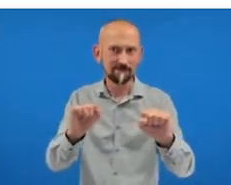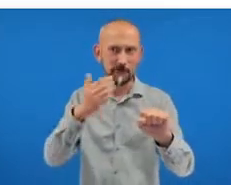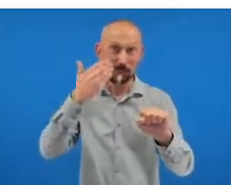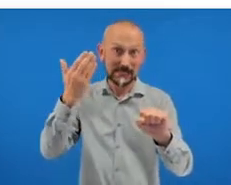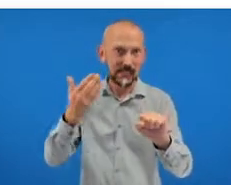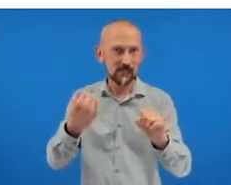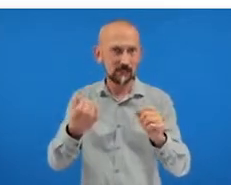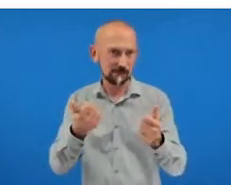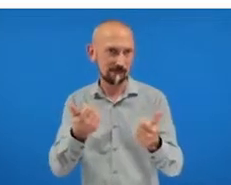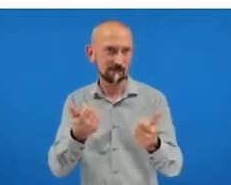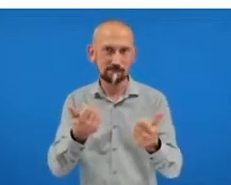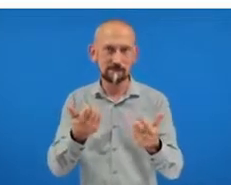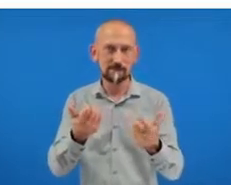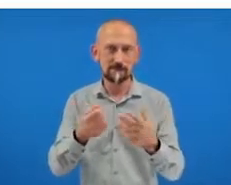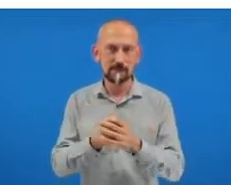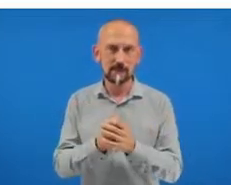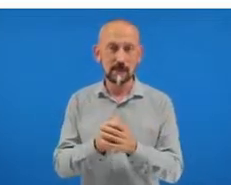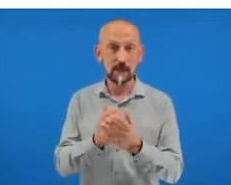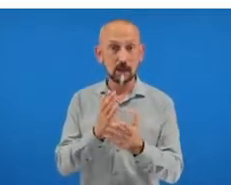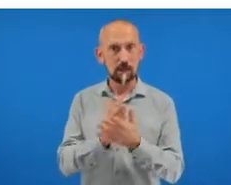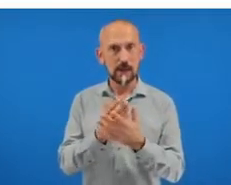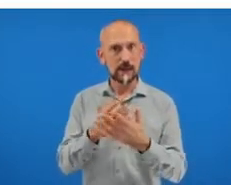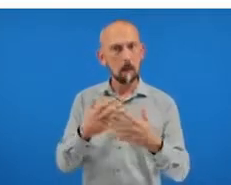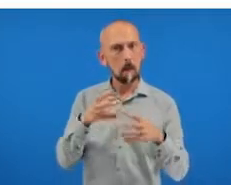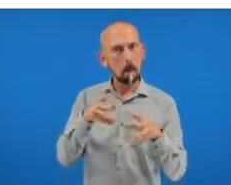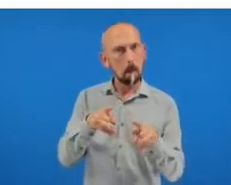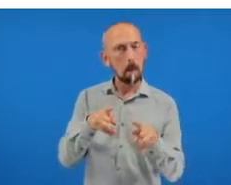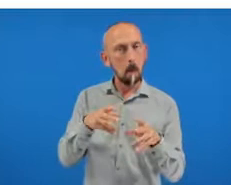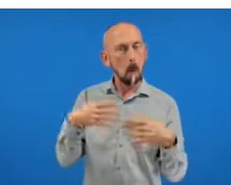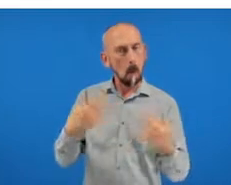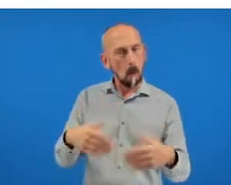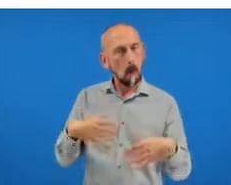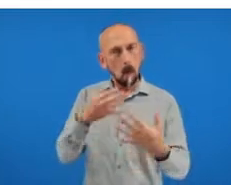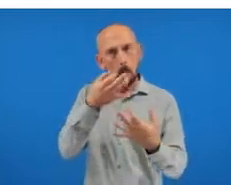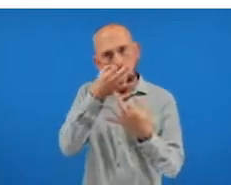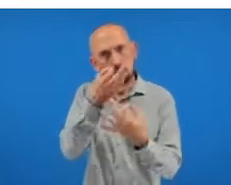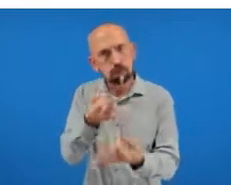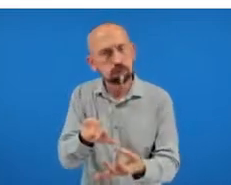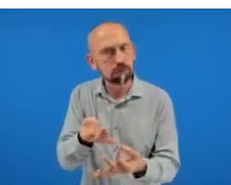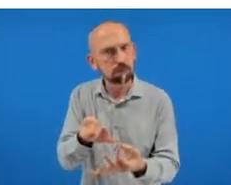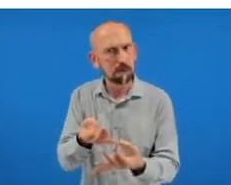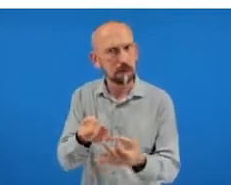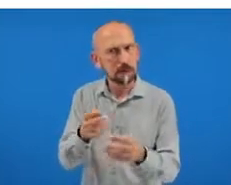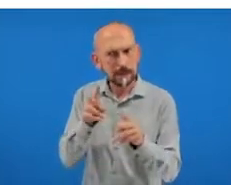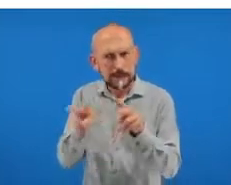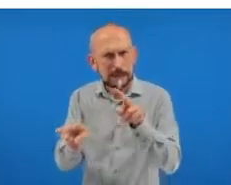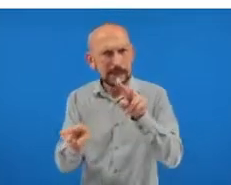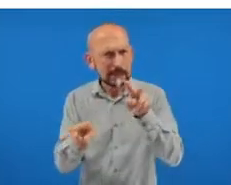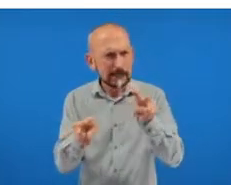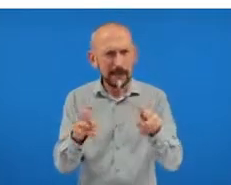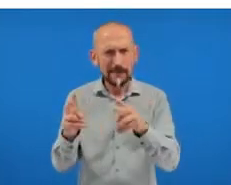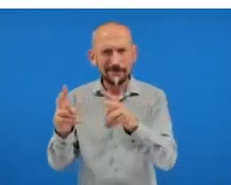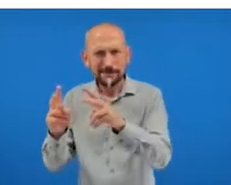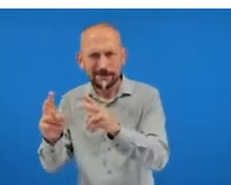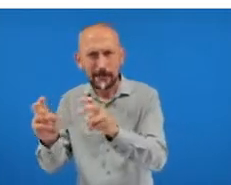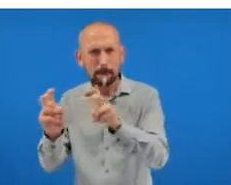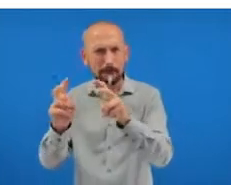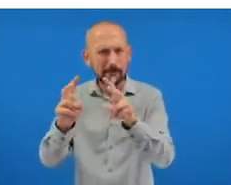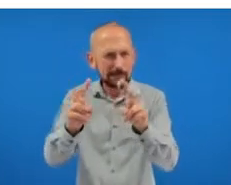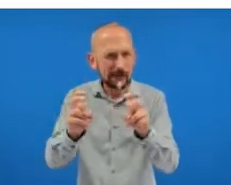was inspiring and heartening to see that the themes that you all talked about were